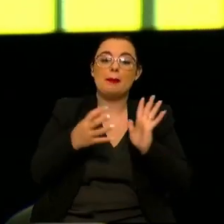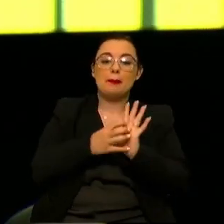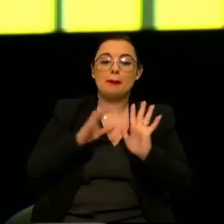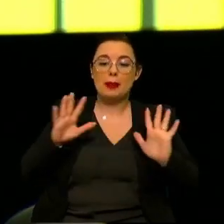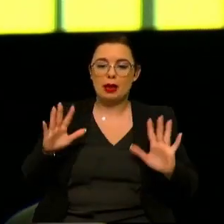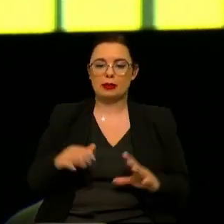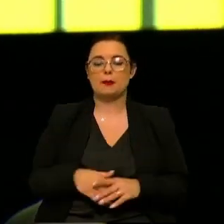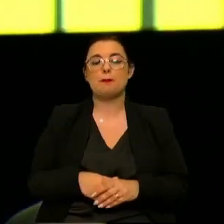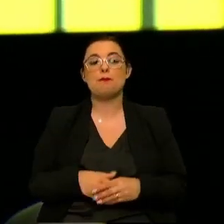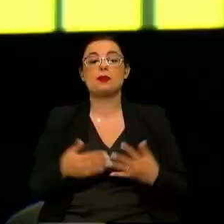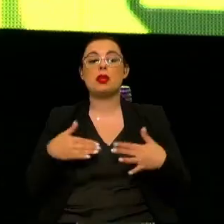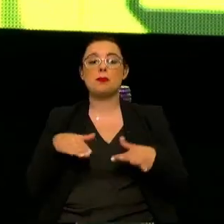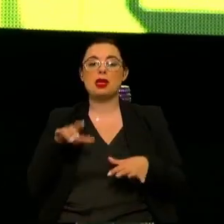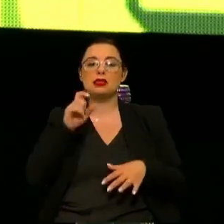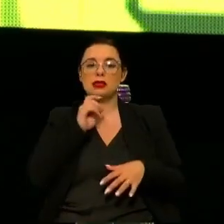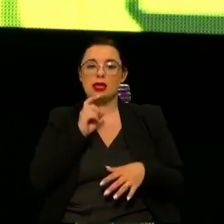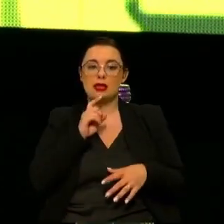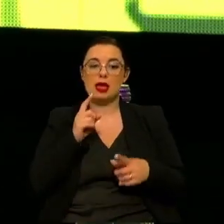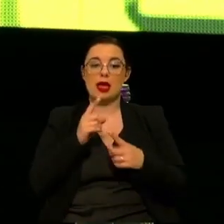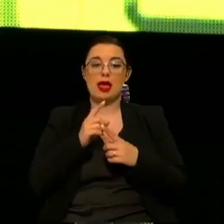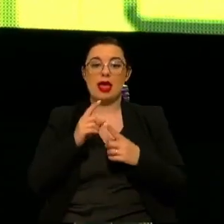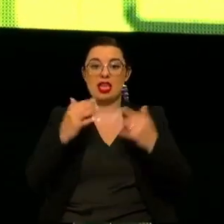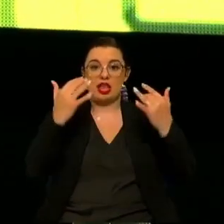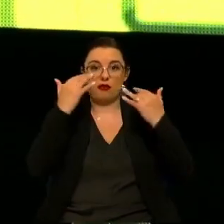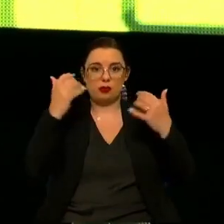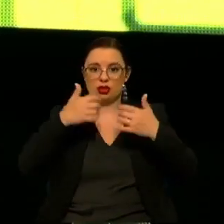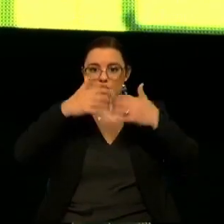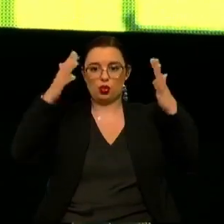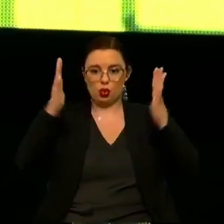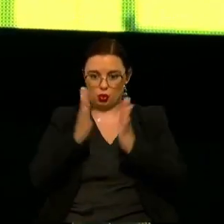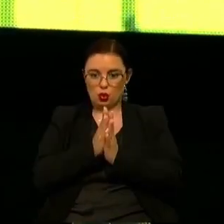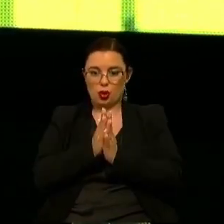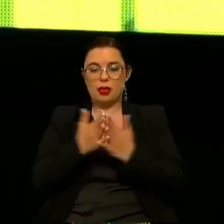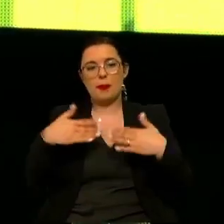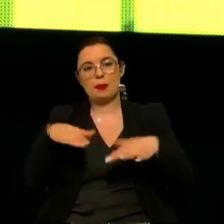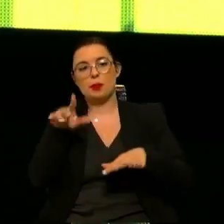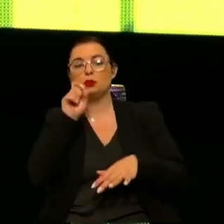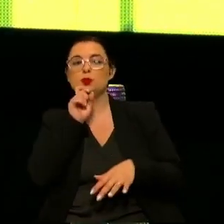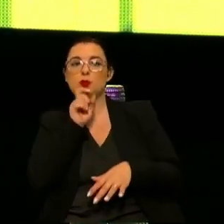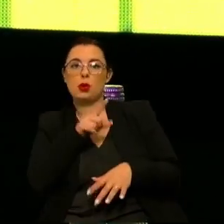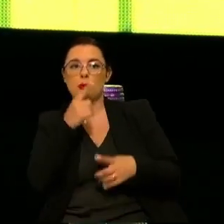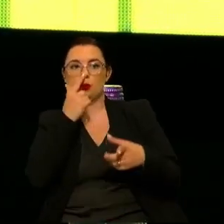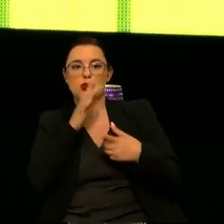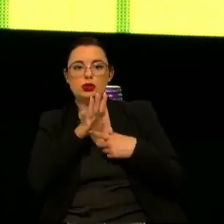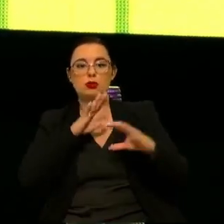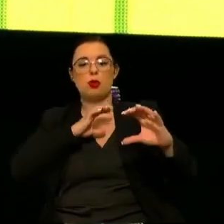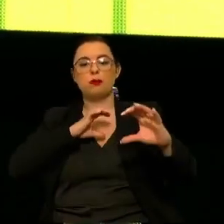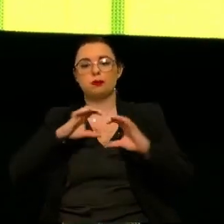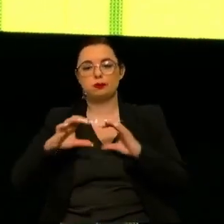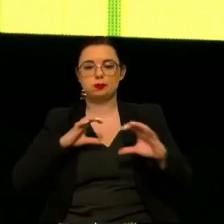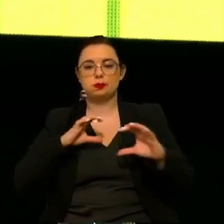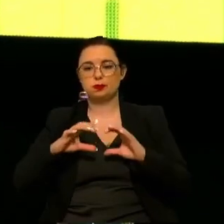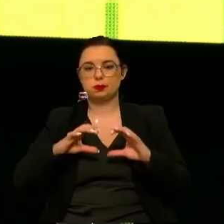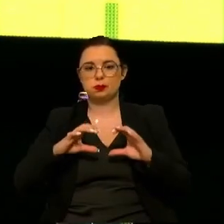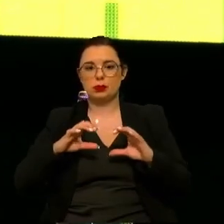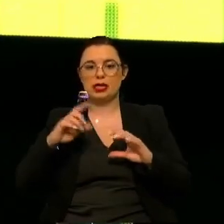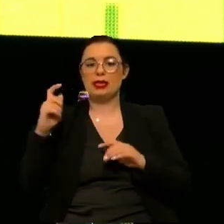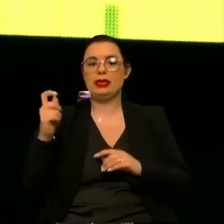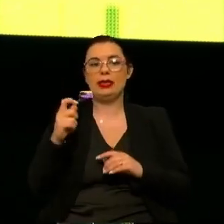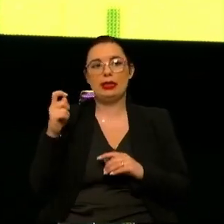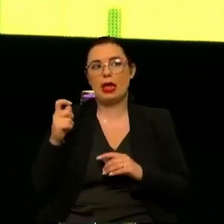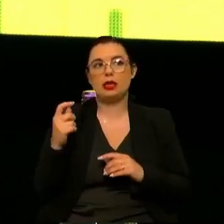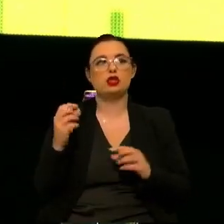confidentially, and so on. It allows, for instance, also to